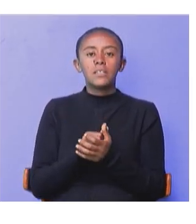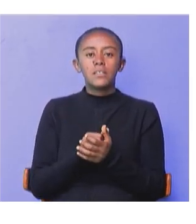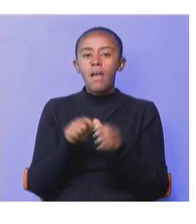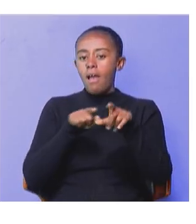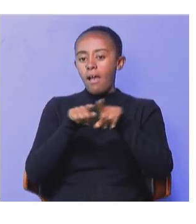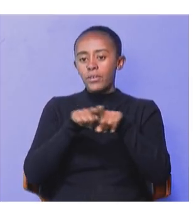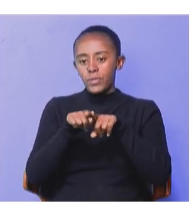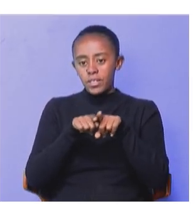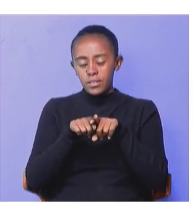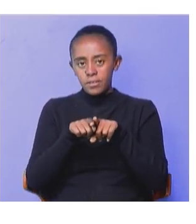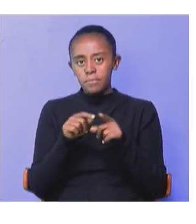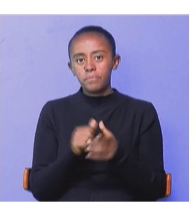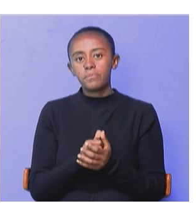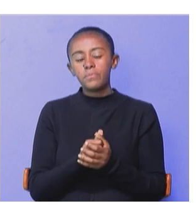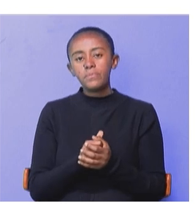agree.